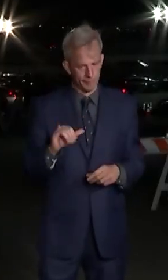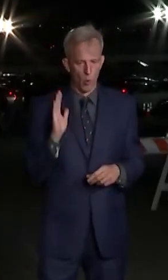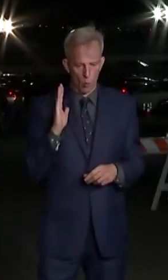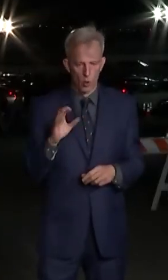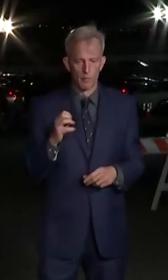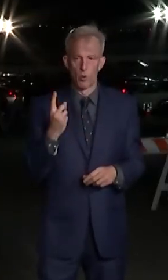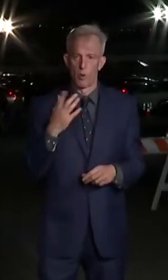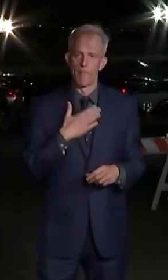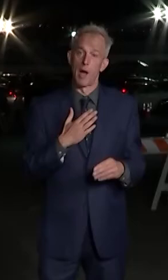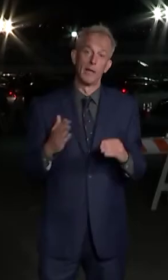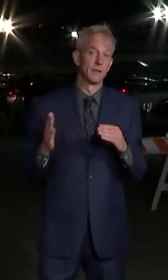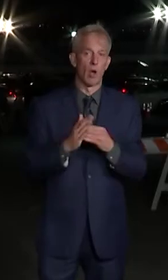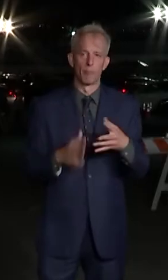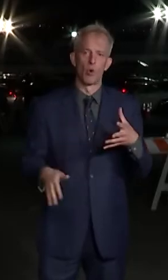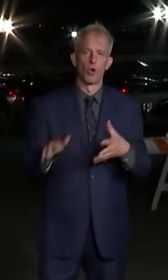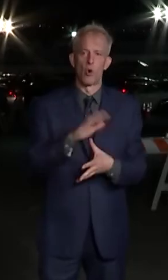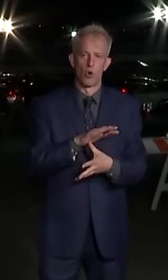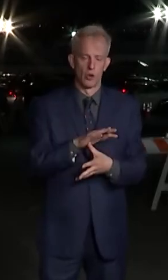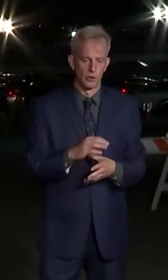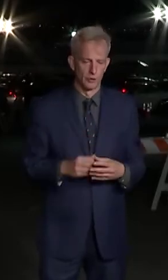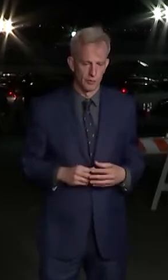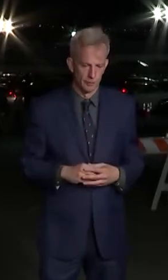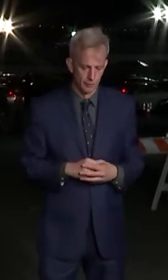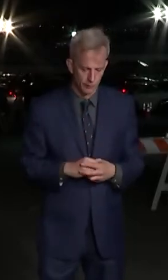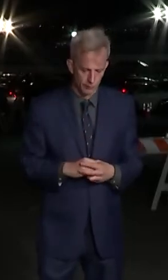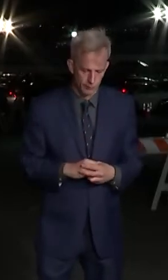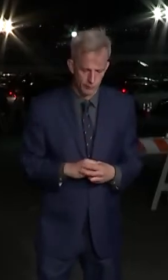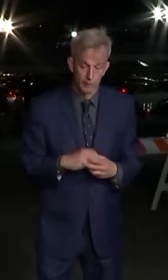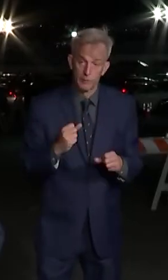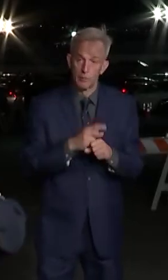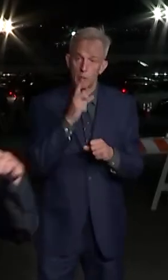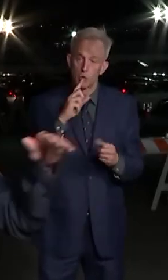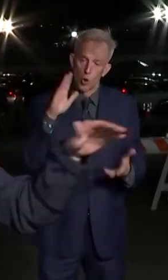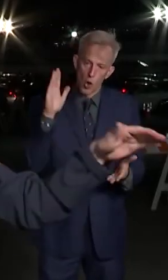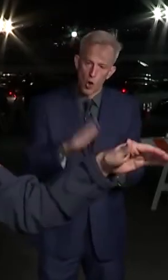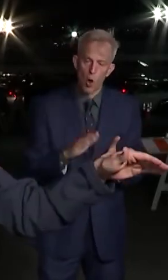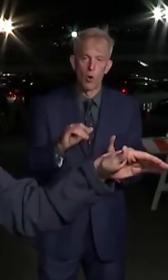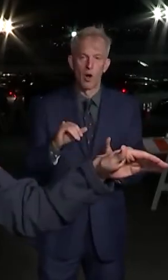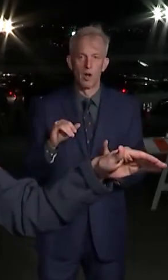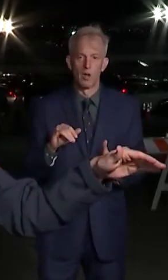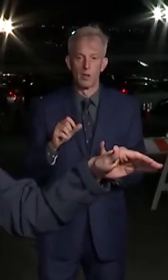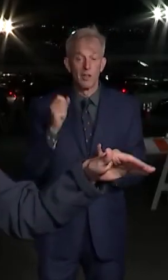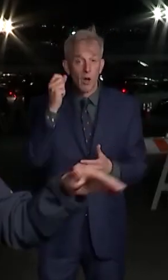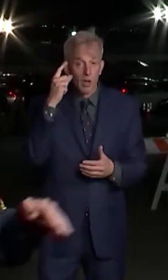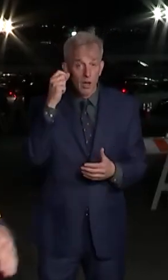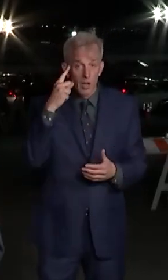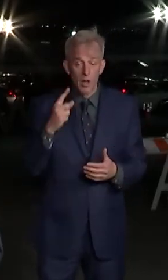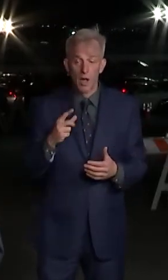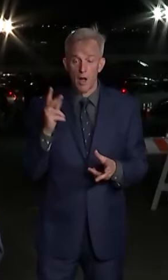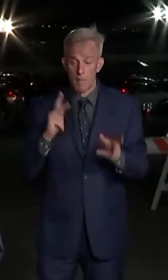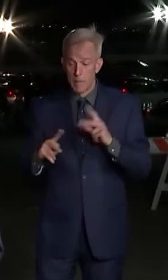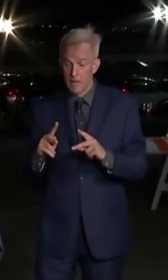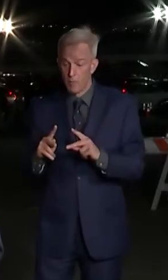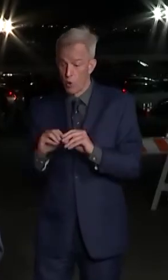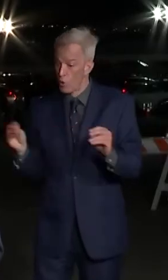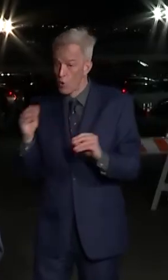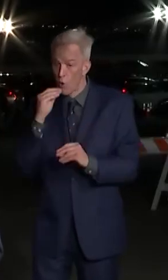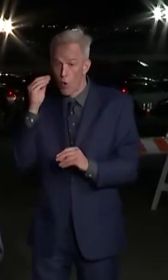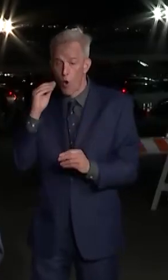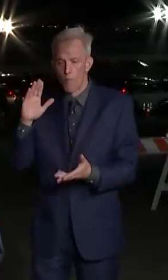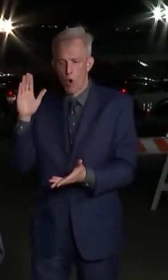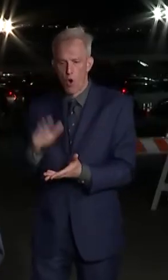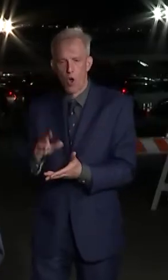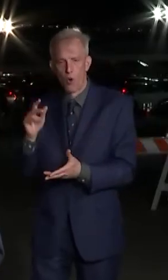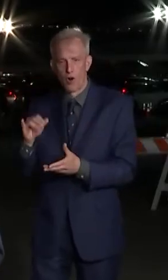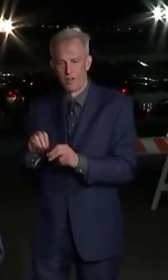populations to get to, that there's a lower infection rate among people experiencing homelessness than people who are housed in Los Angeles. A lower percentage of deaths